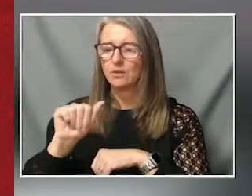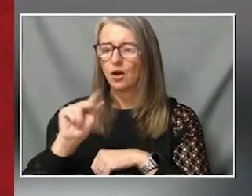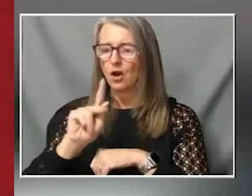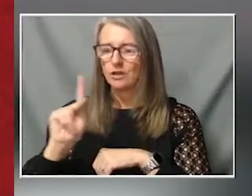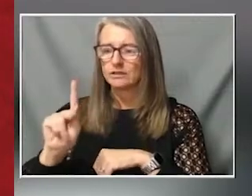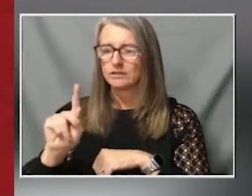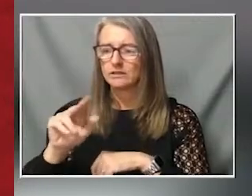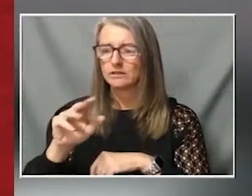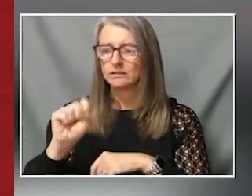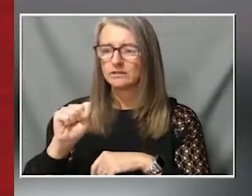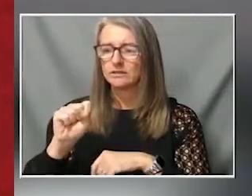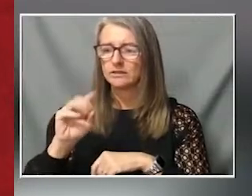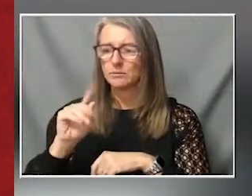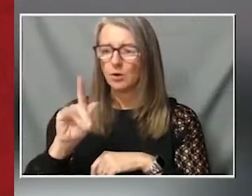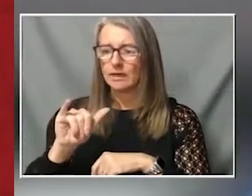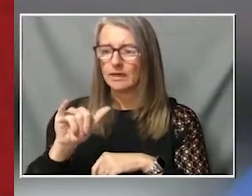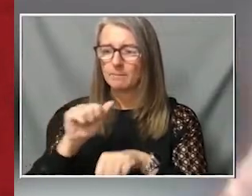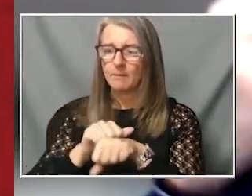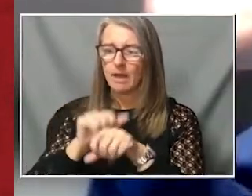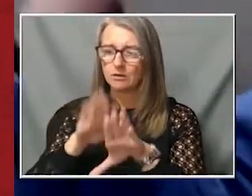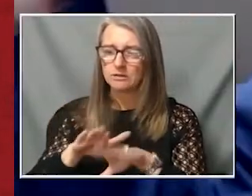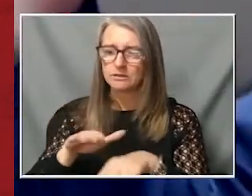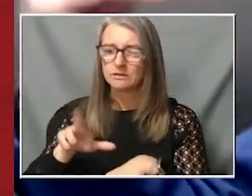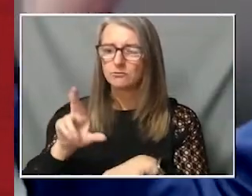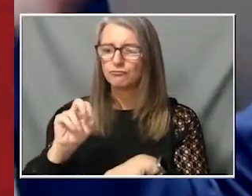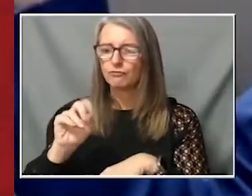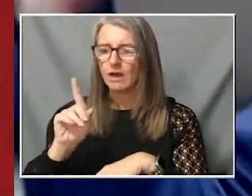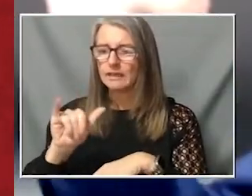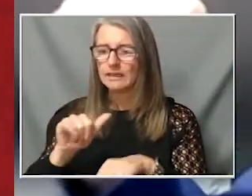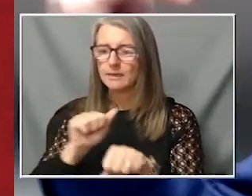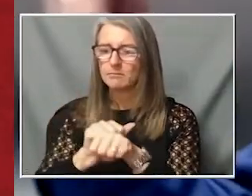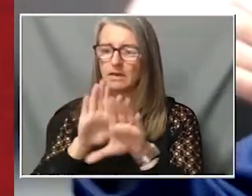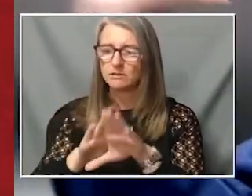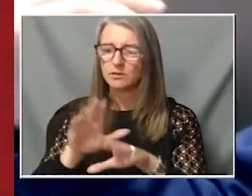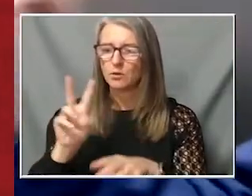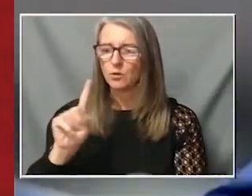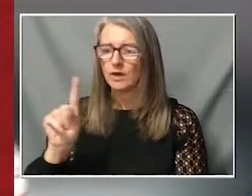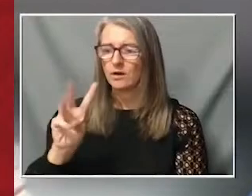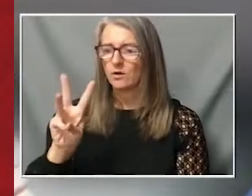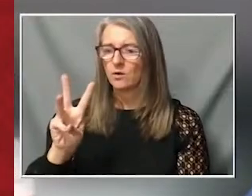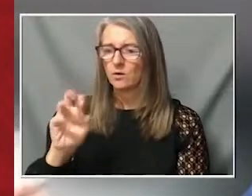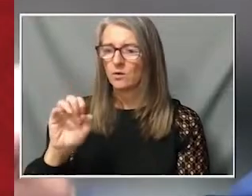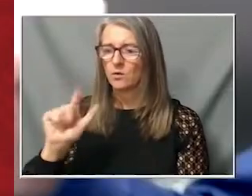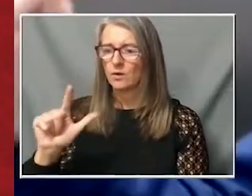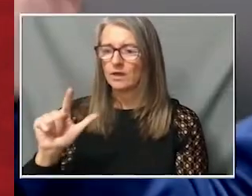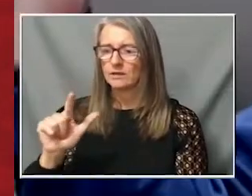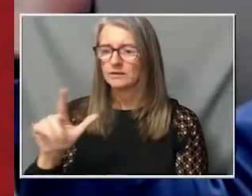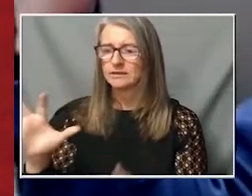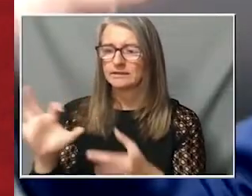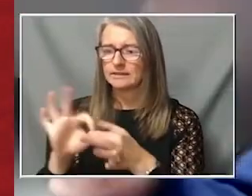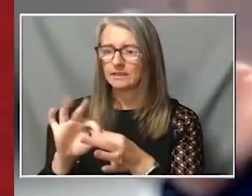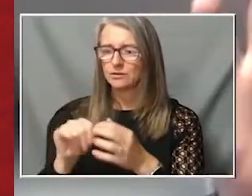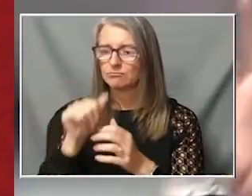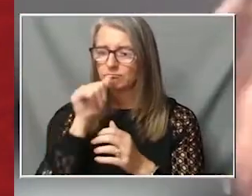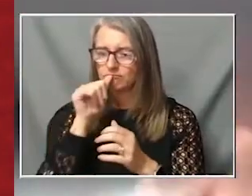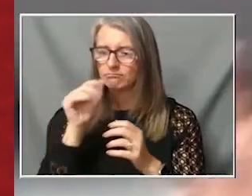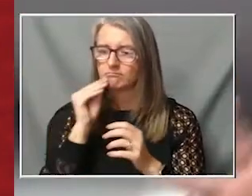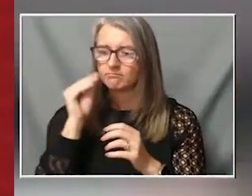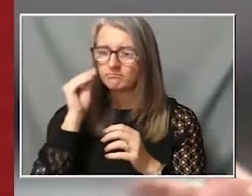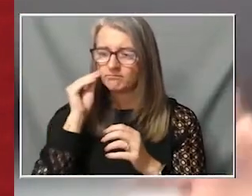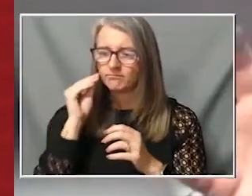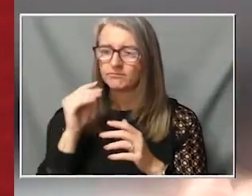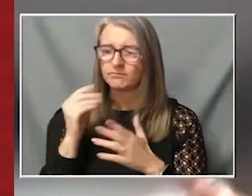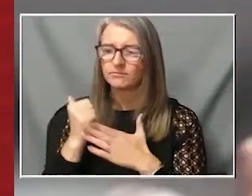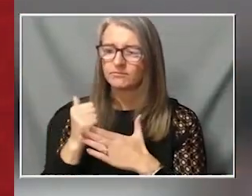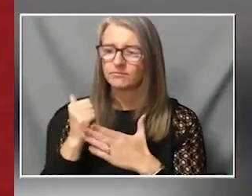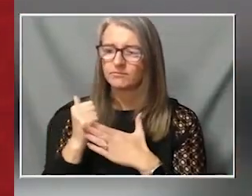Mountains, the Smoky Mountains, the Rocky Mountains, any areas where wells that are attached to private houses that penetrate